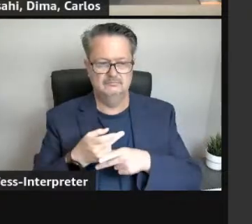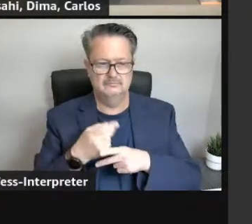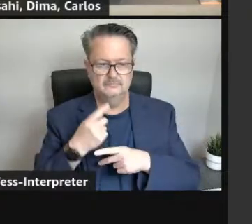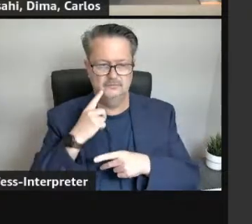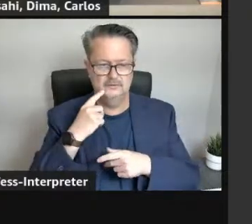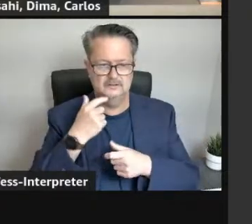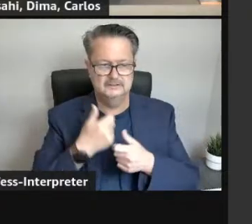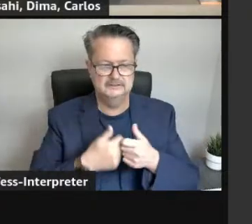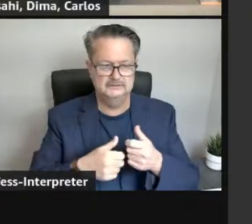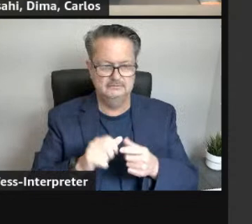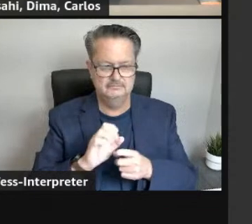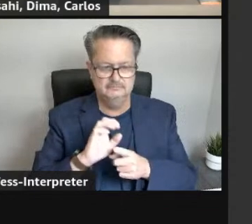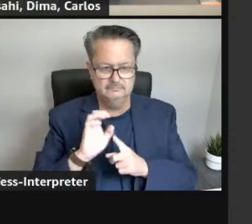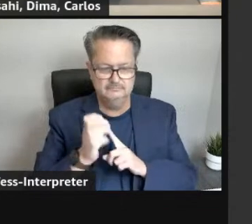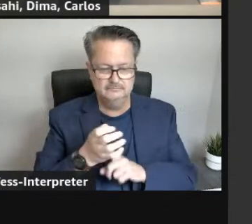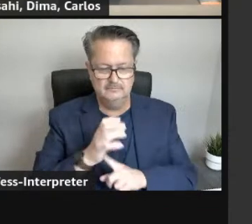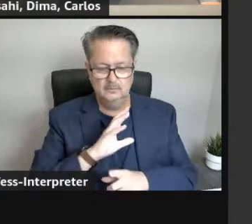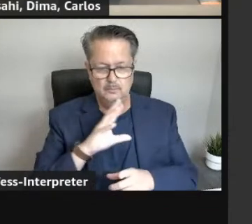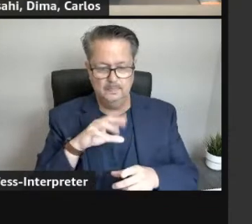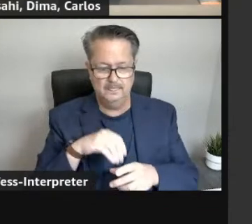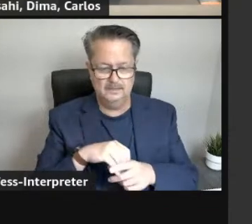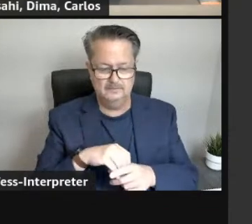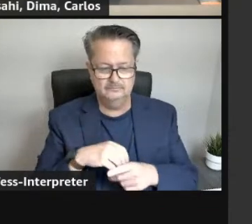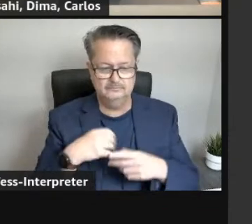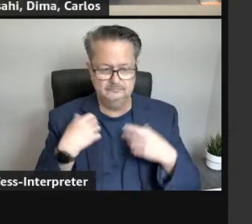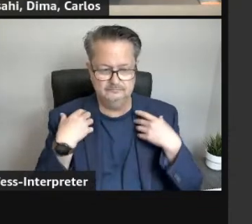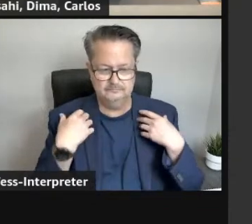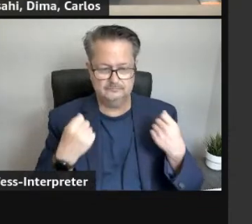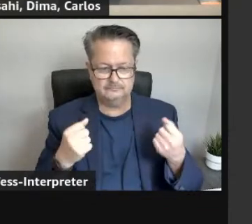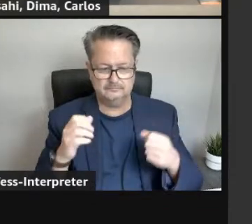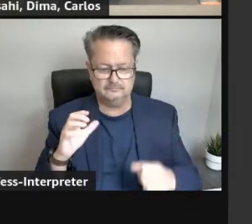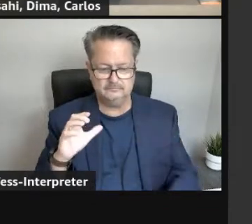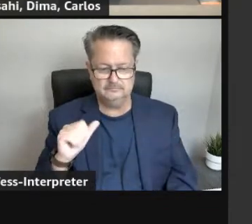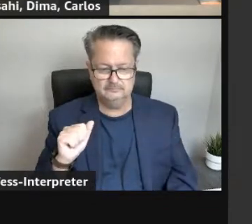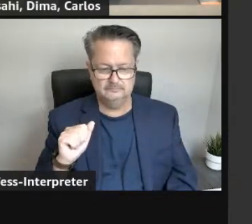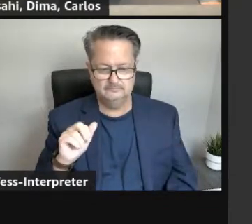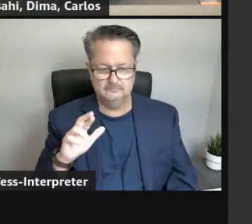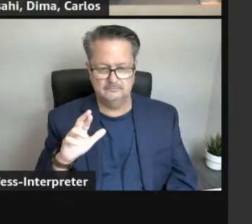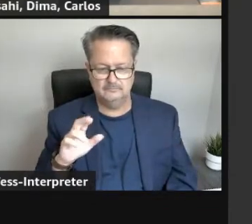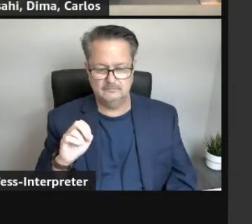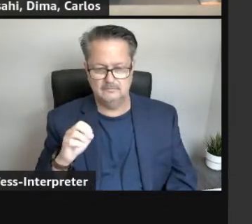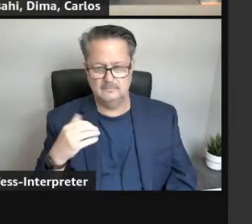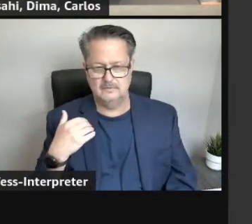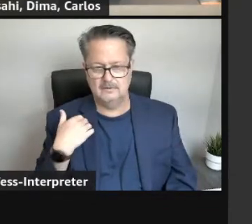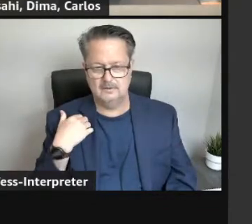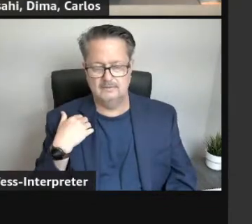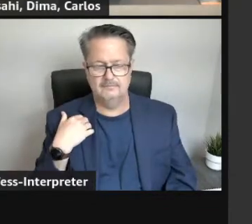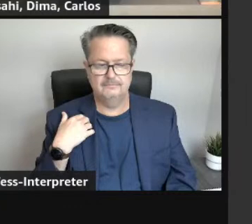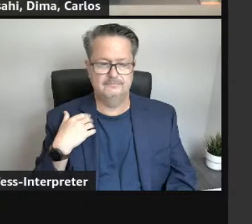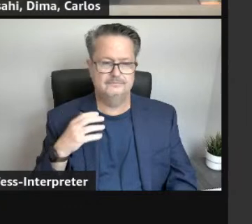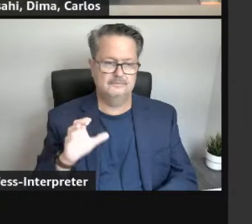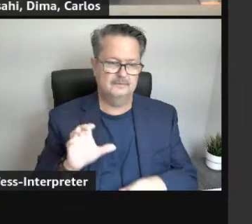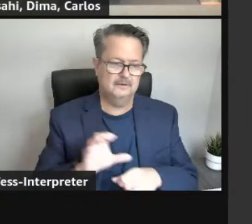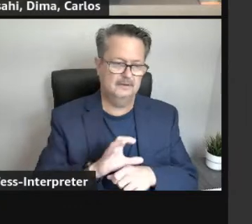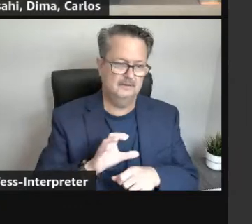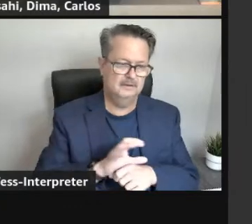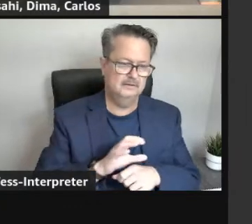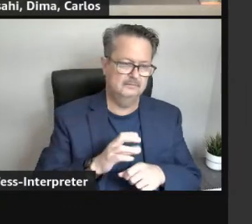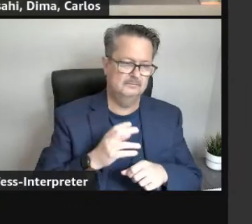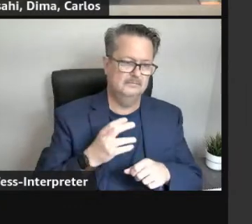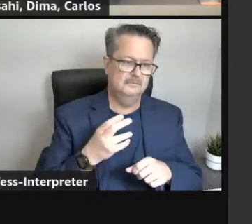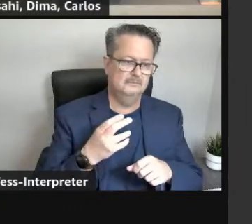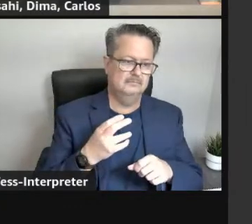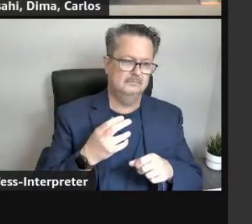And within this Helm chart, so what we have is custom resource of type application. So this is custom resource of